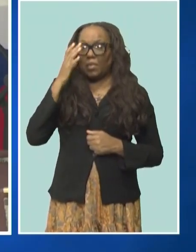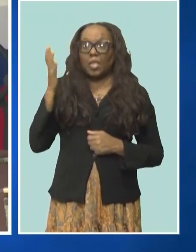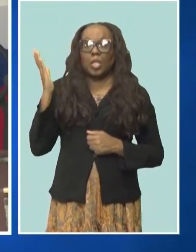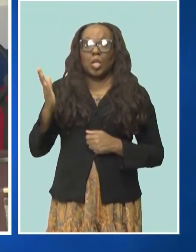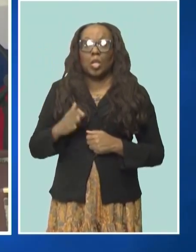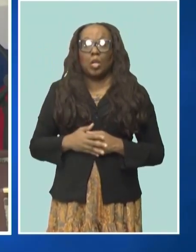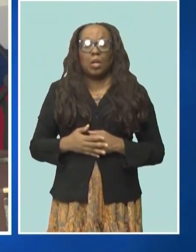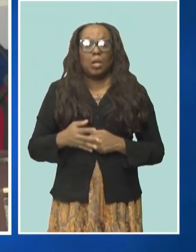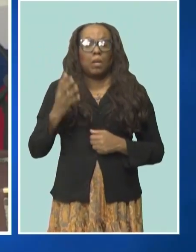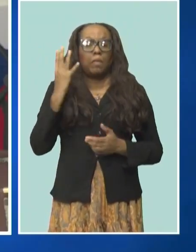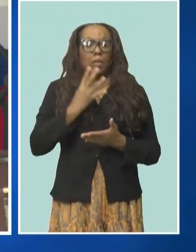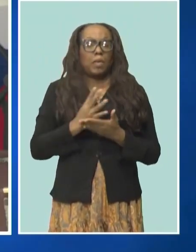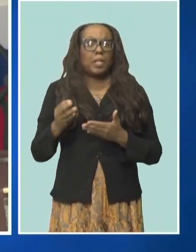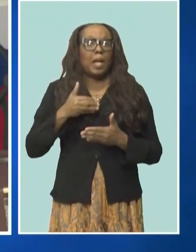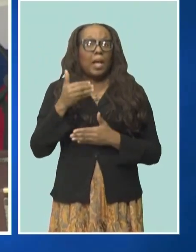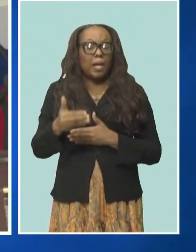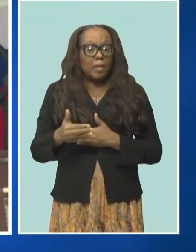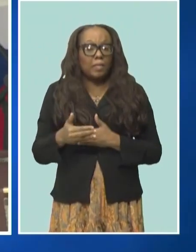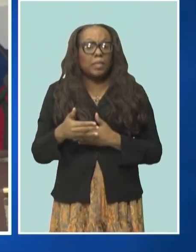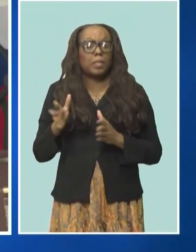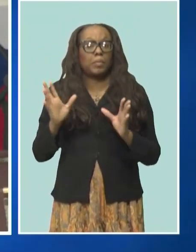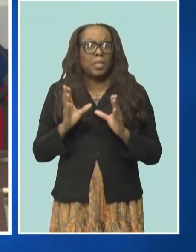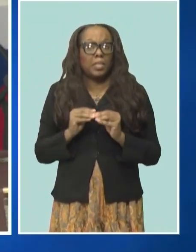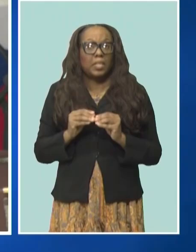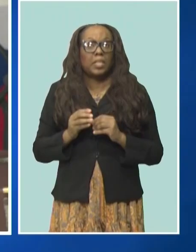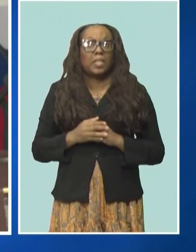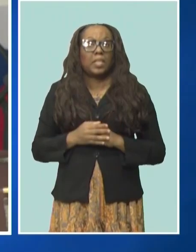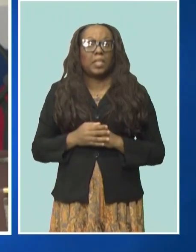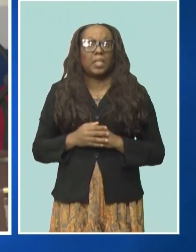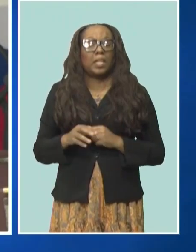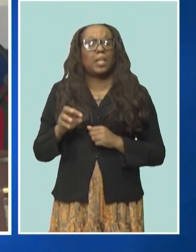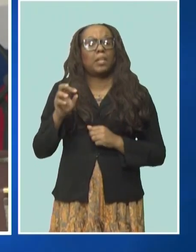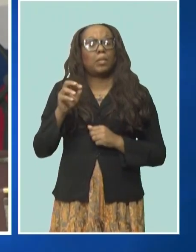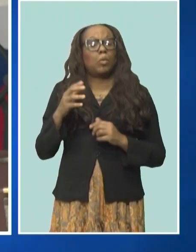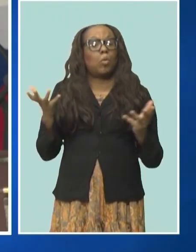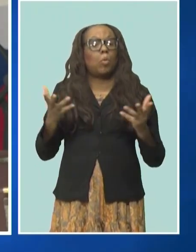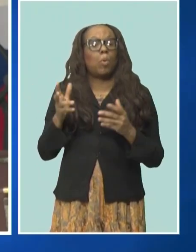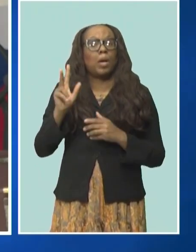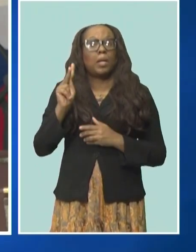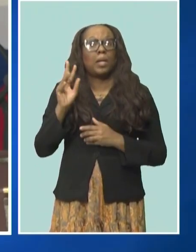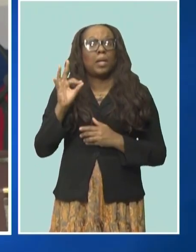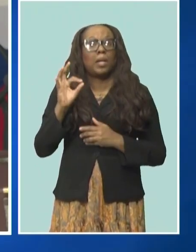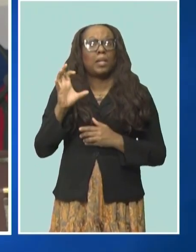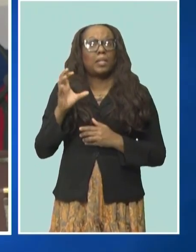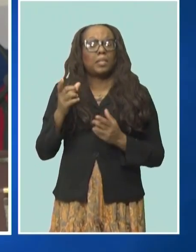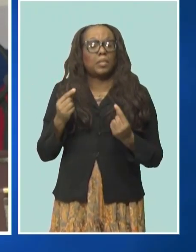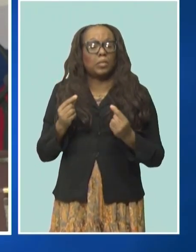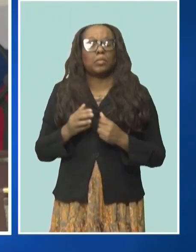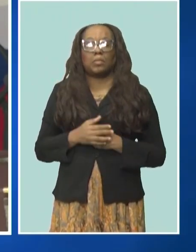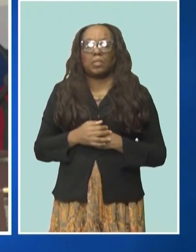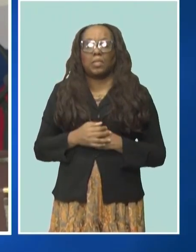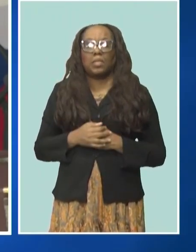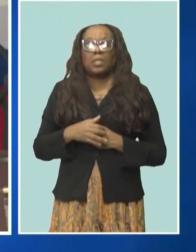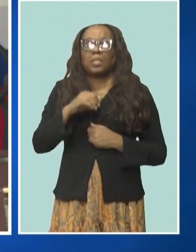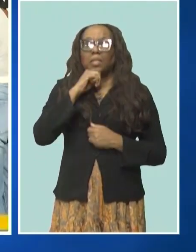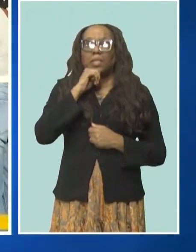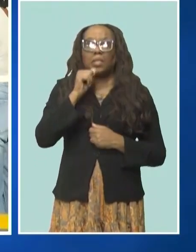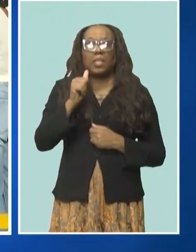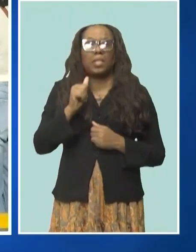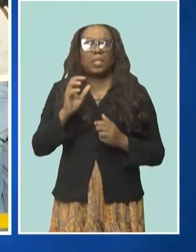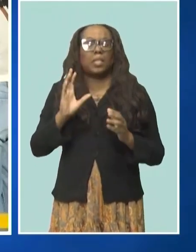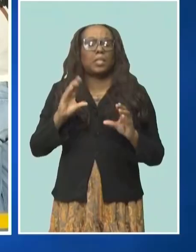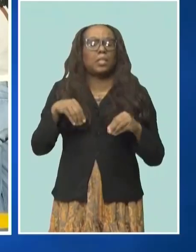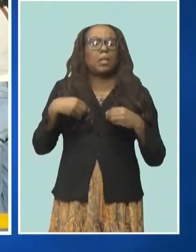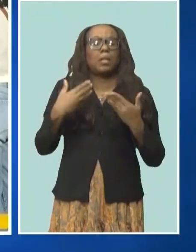the first thing KFC did was pull away the monthly meal allowance from the workers. I see some